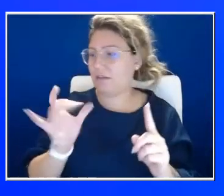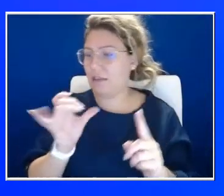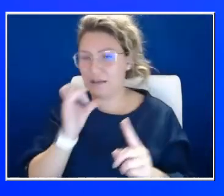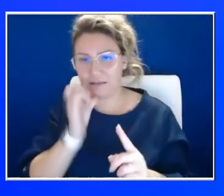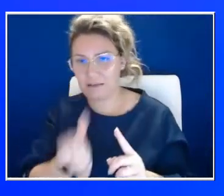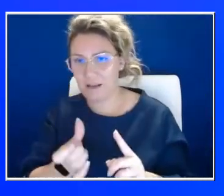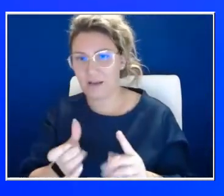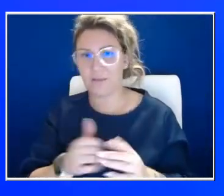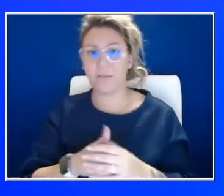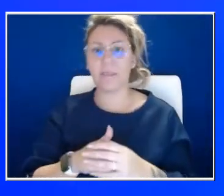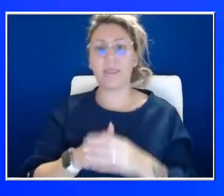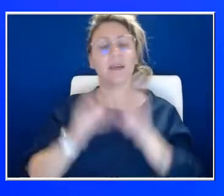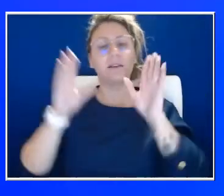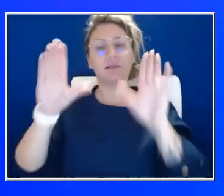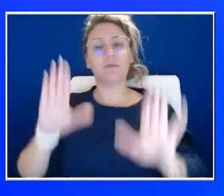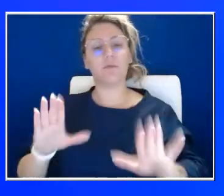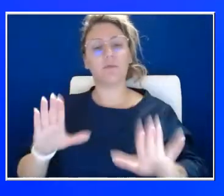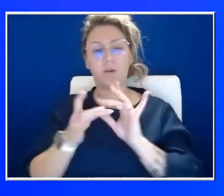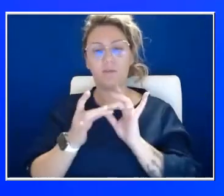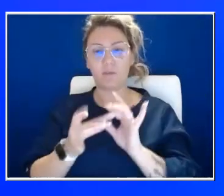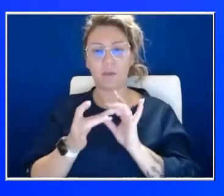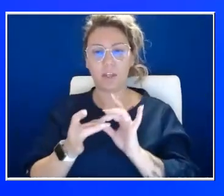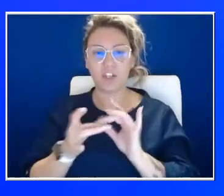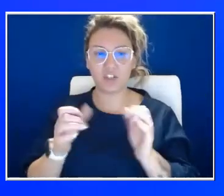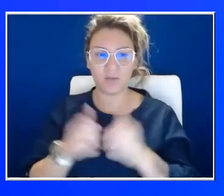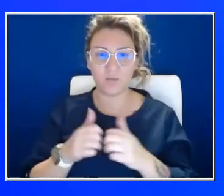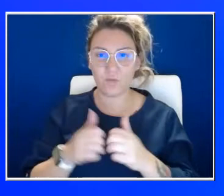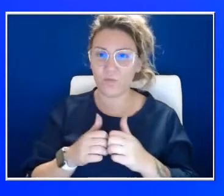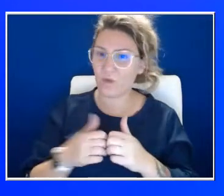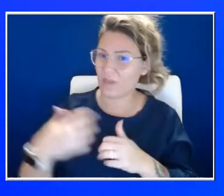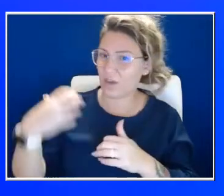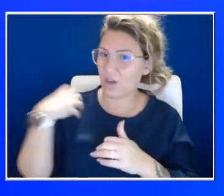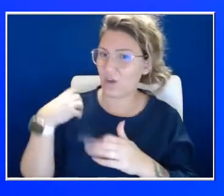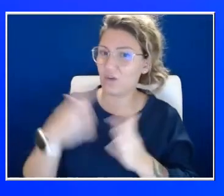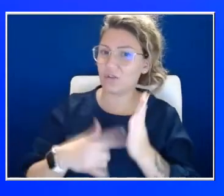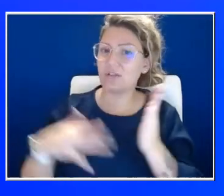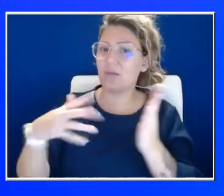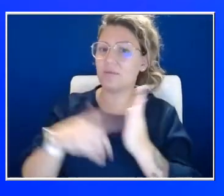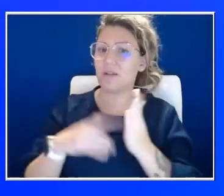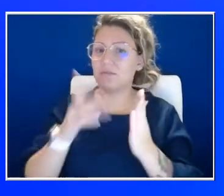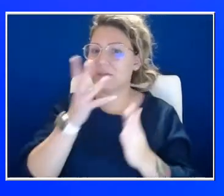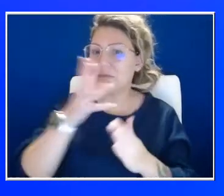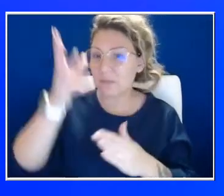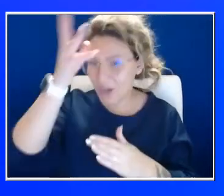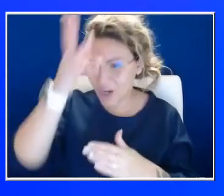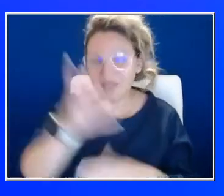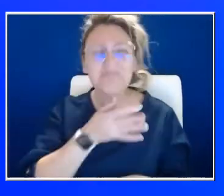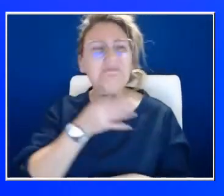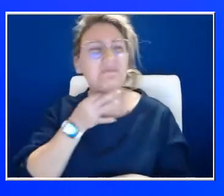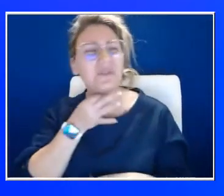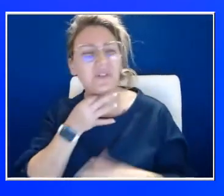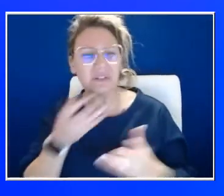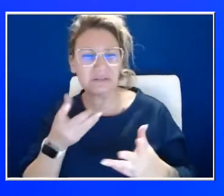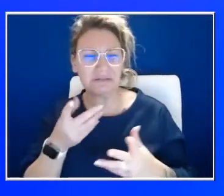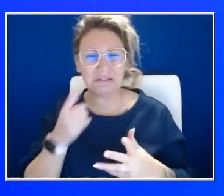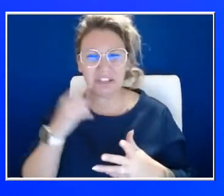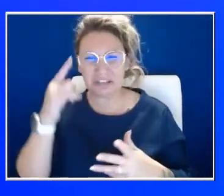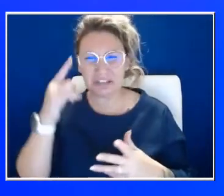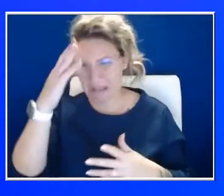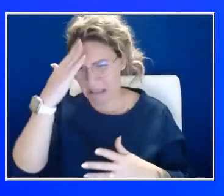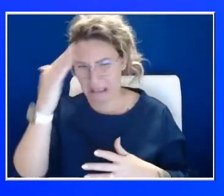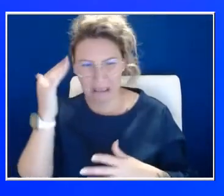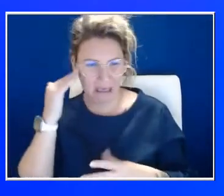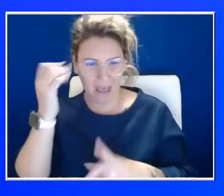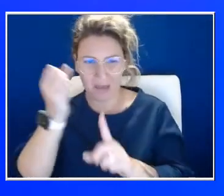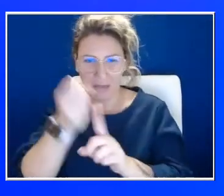been a great relationship with coaches. I think sometimes parents might even wonder, well, he just hit his head, we hit our heads,